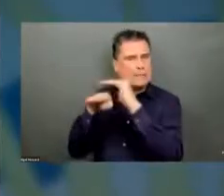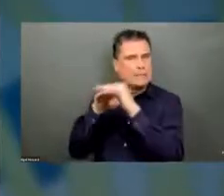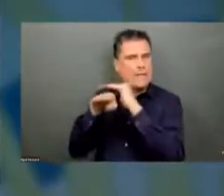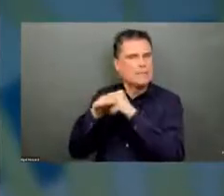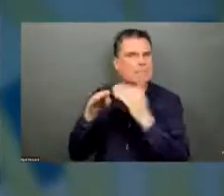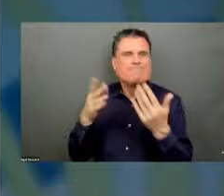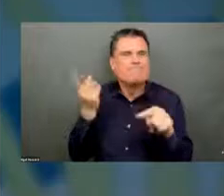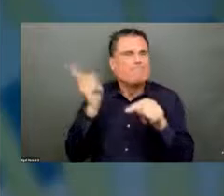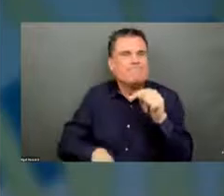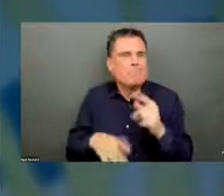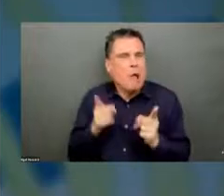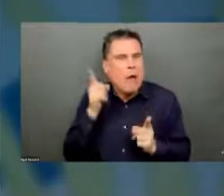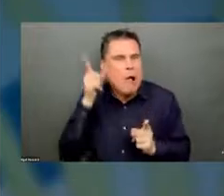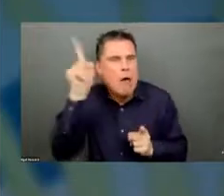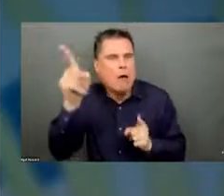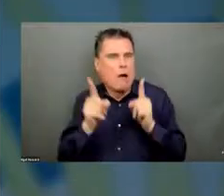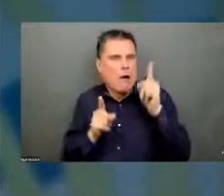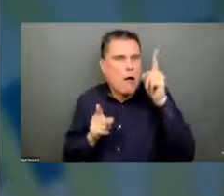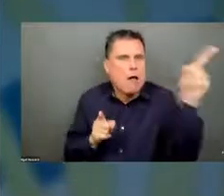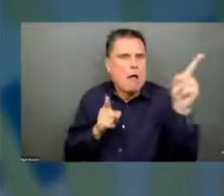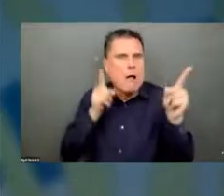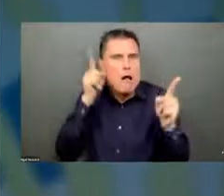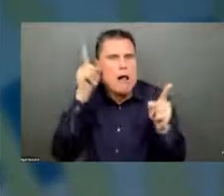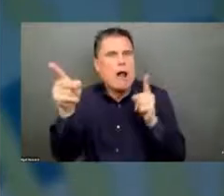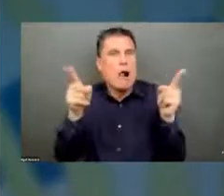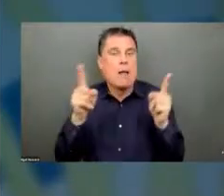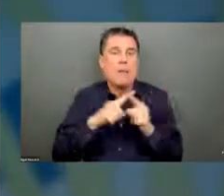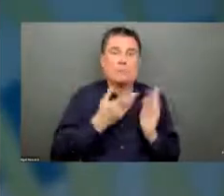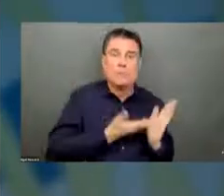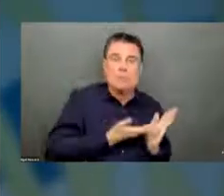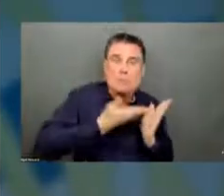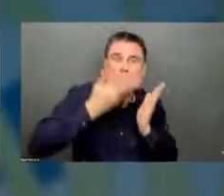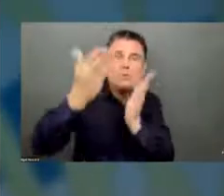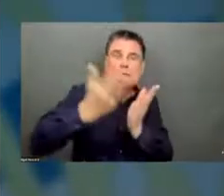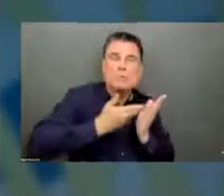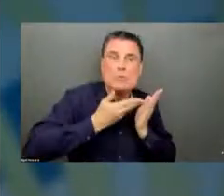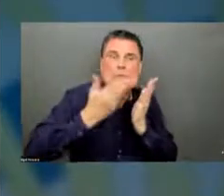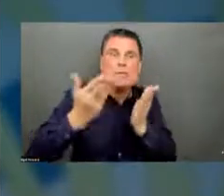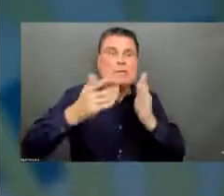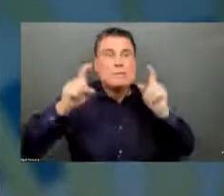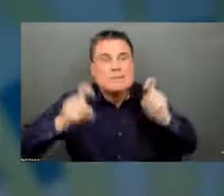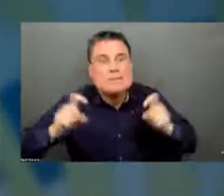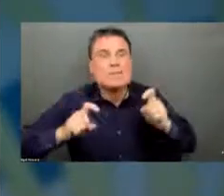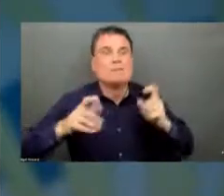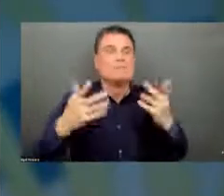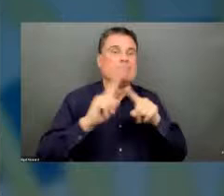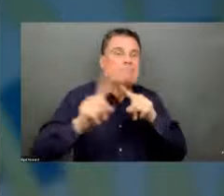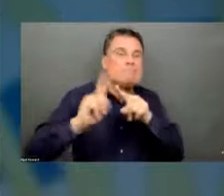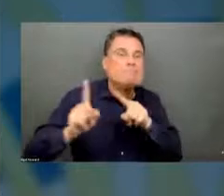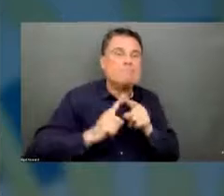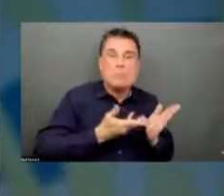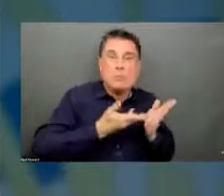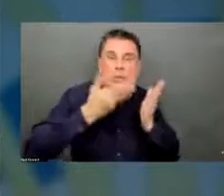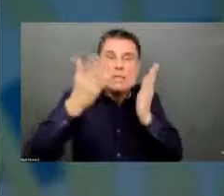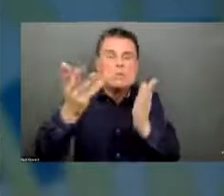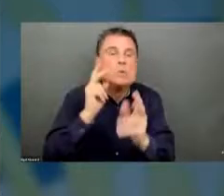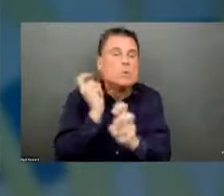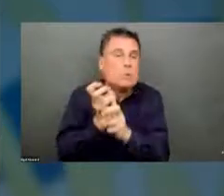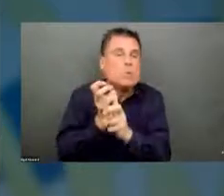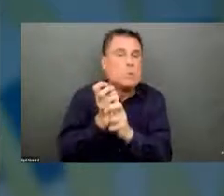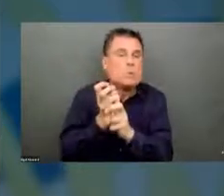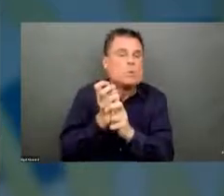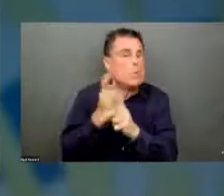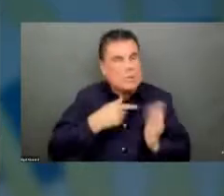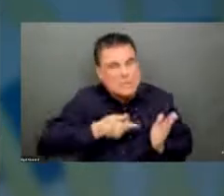more rapid testing, and where we have seen connectivity between communities and people moving between communities